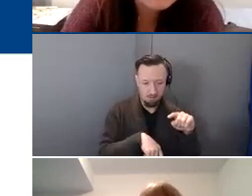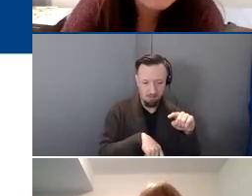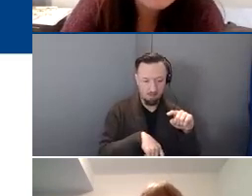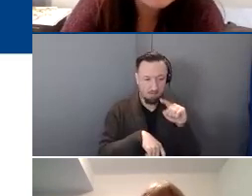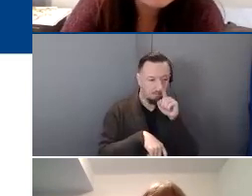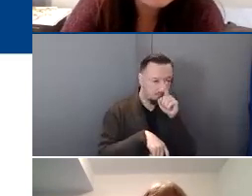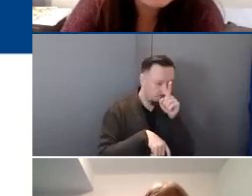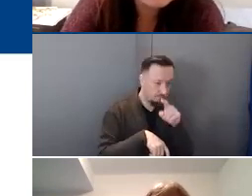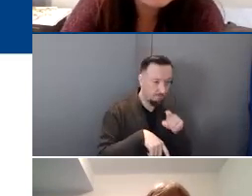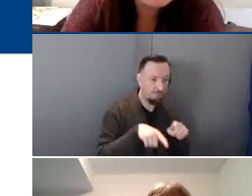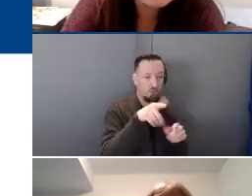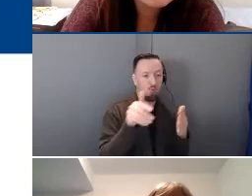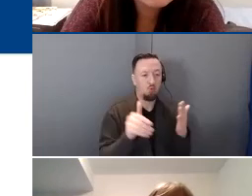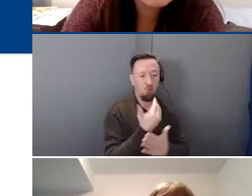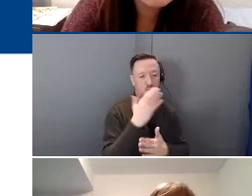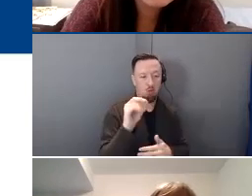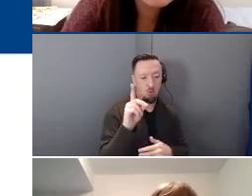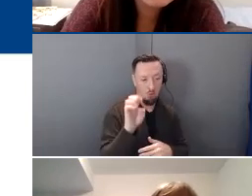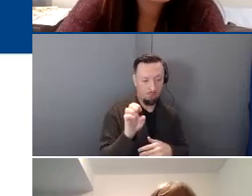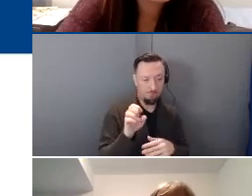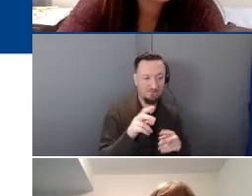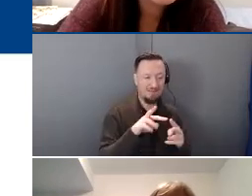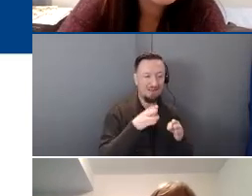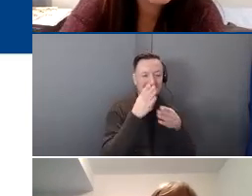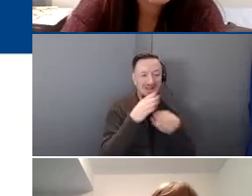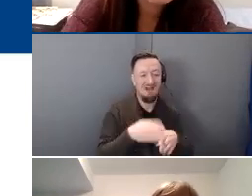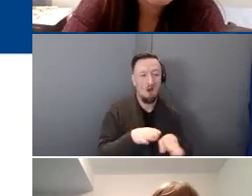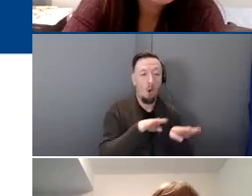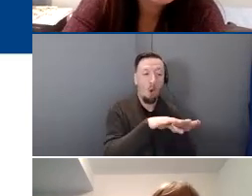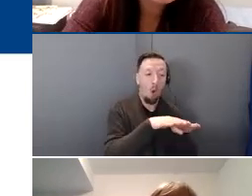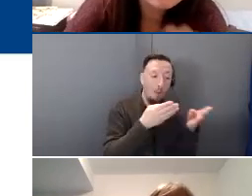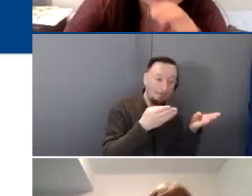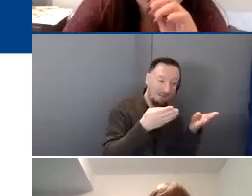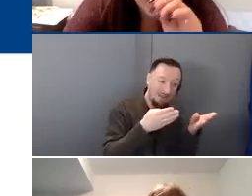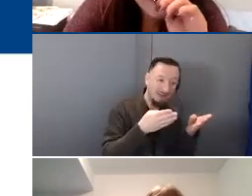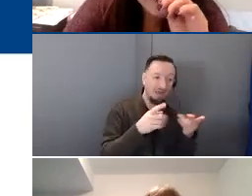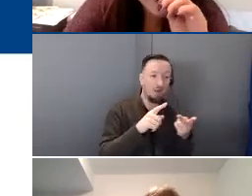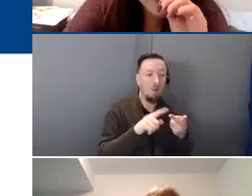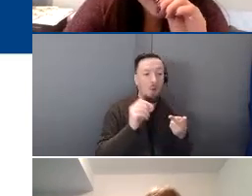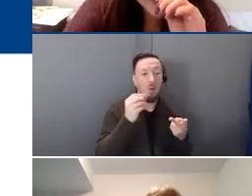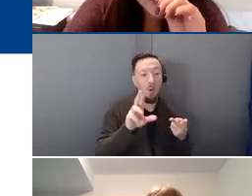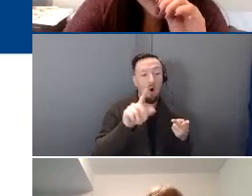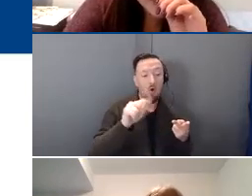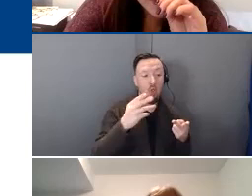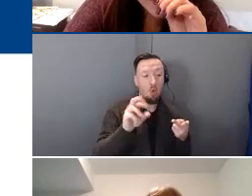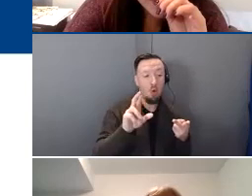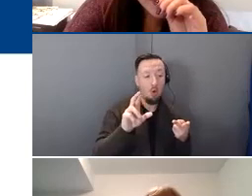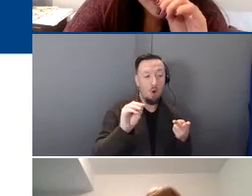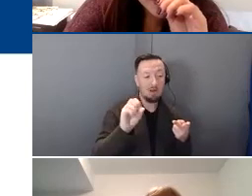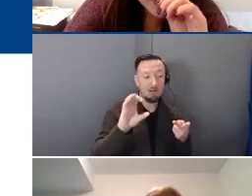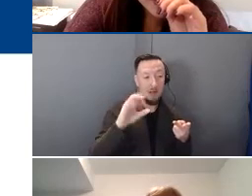this procedure. It's broken out, so it's either open or thoracoscopic.